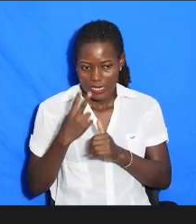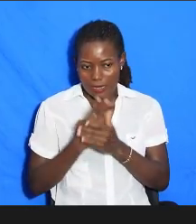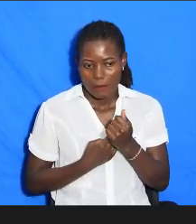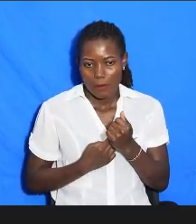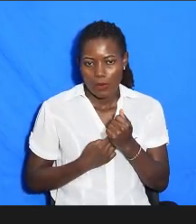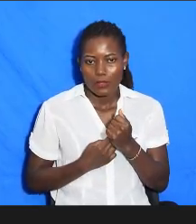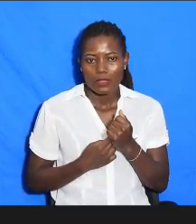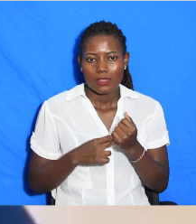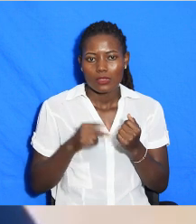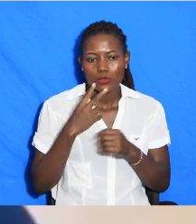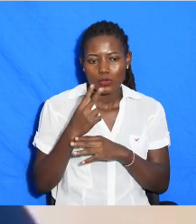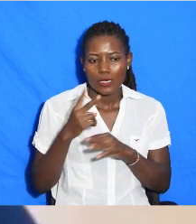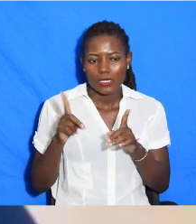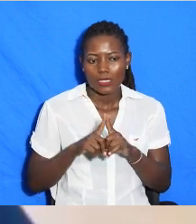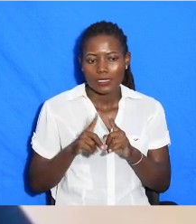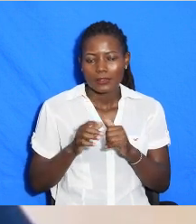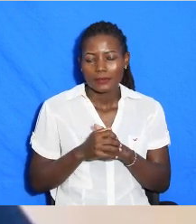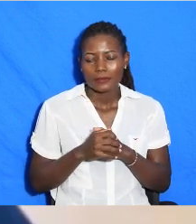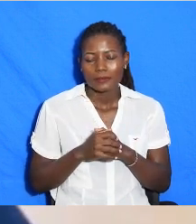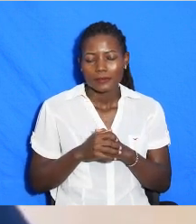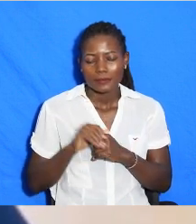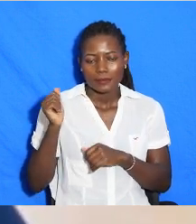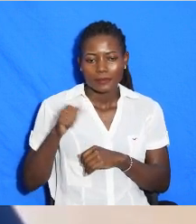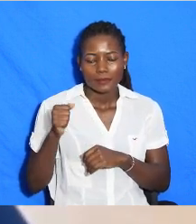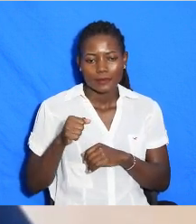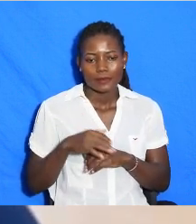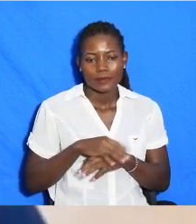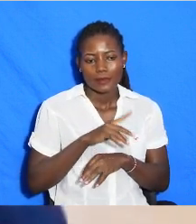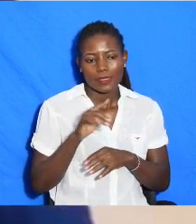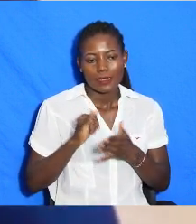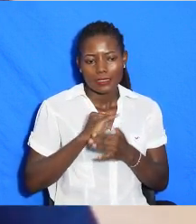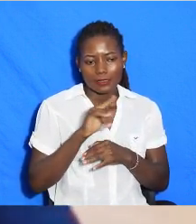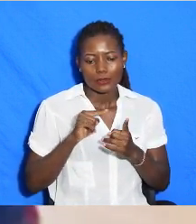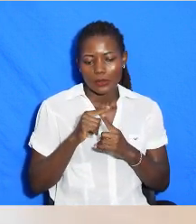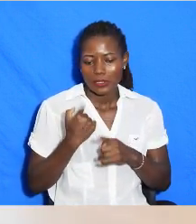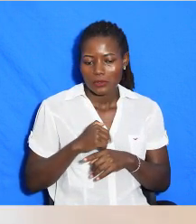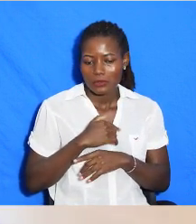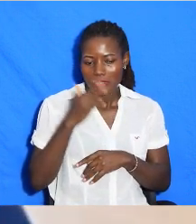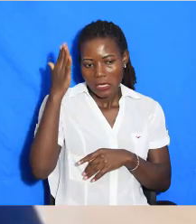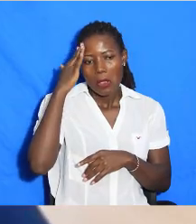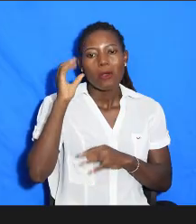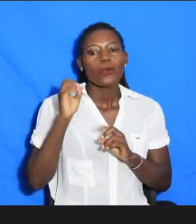200. 2017. Yes. That's when we discovered that, we could also.